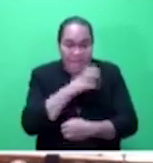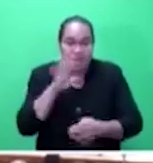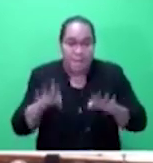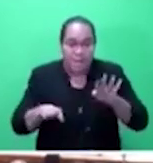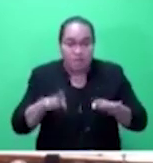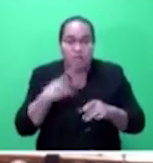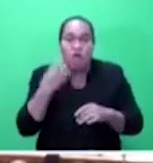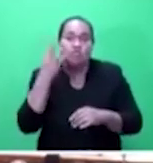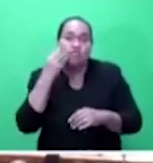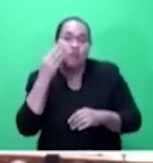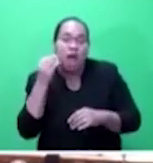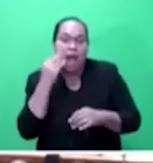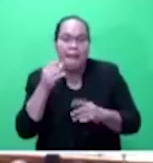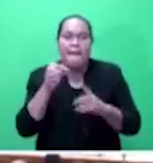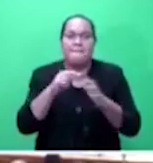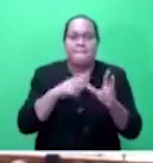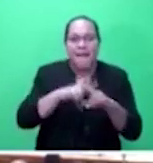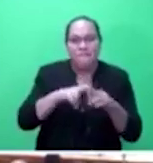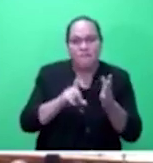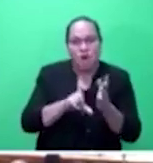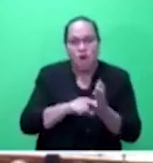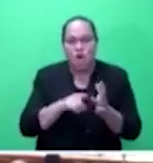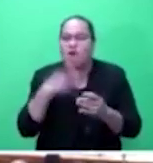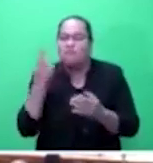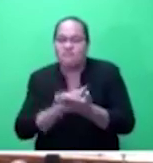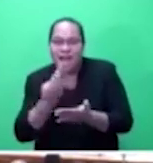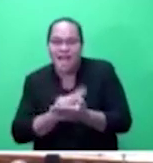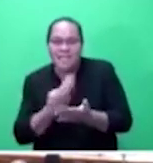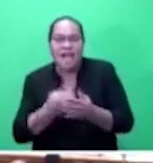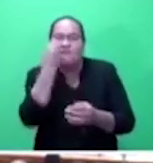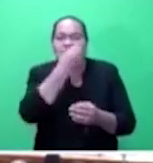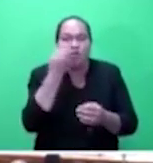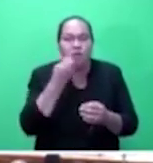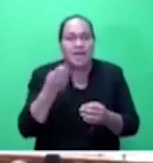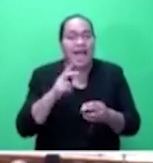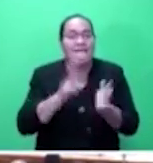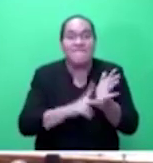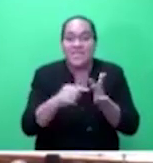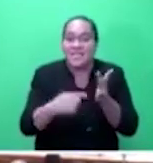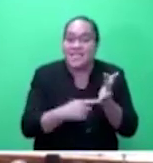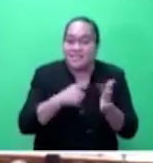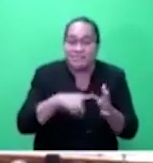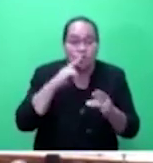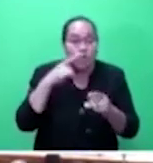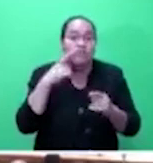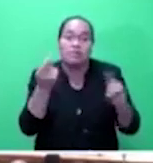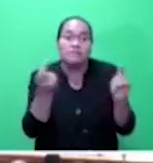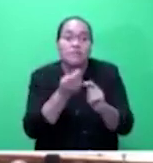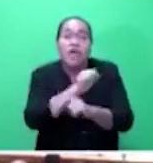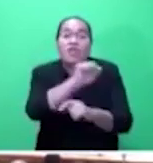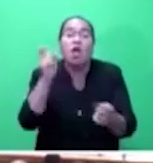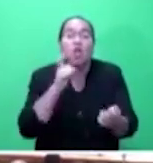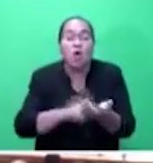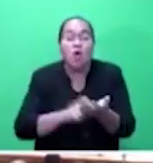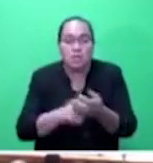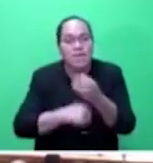Sugar Corporation, PEFCO, Fiji Rice Limited, Food Processors Limited and VT Corp Company Limited by converting their loans into